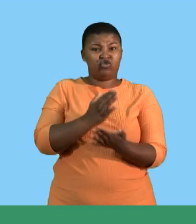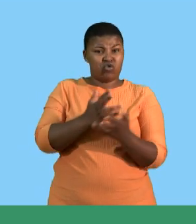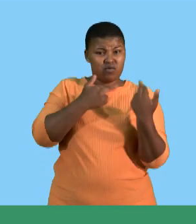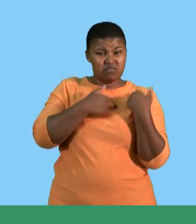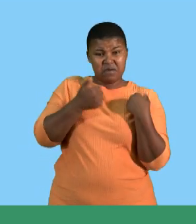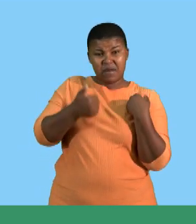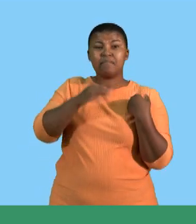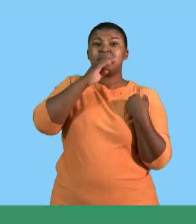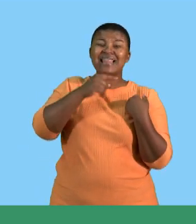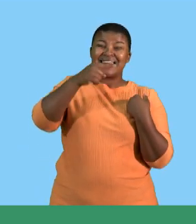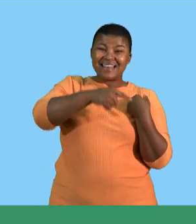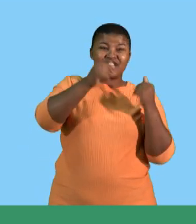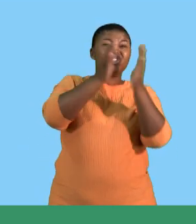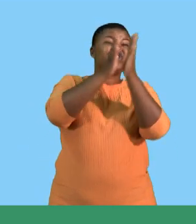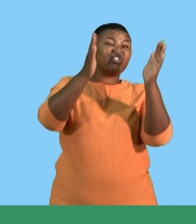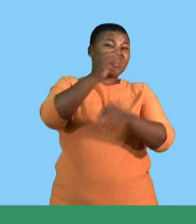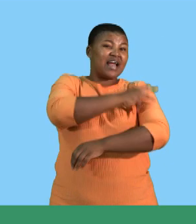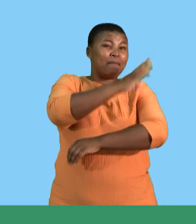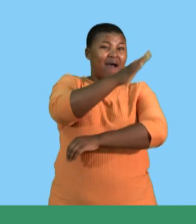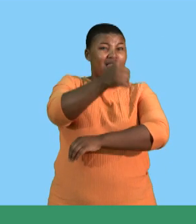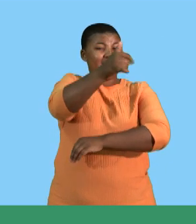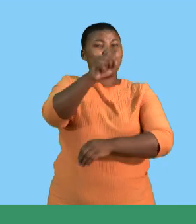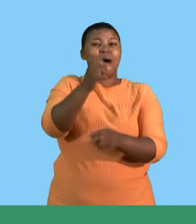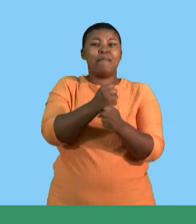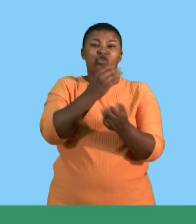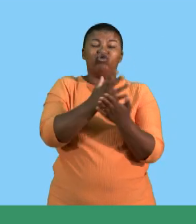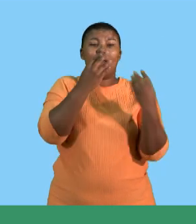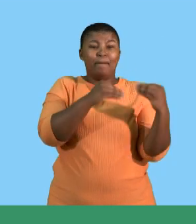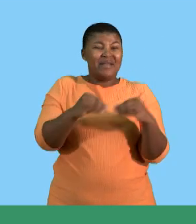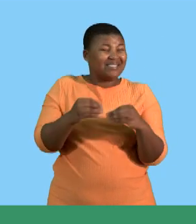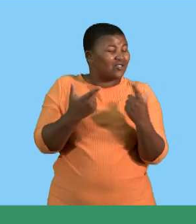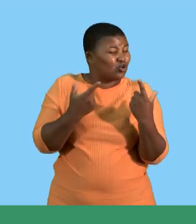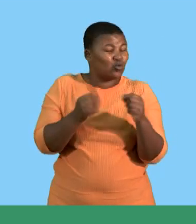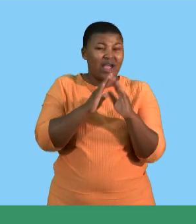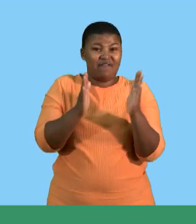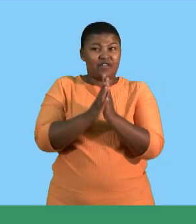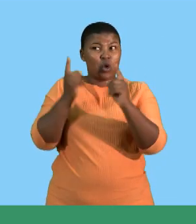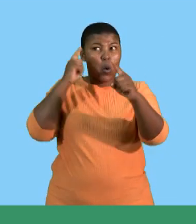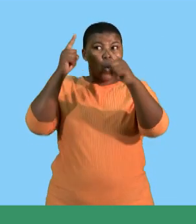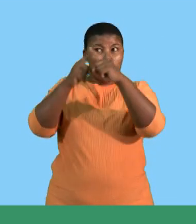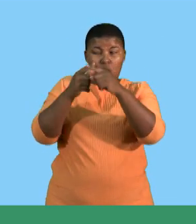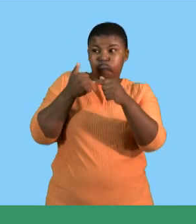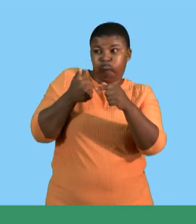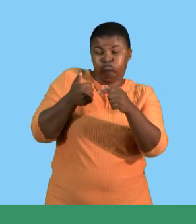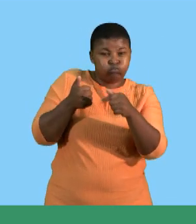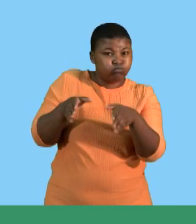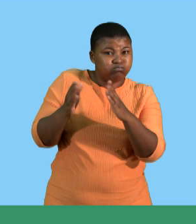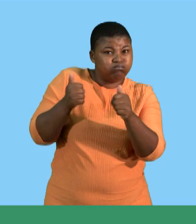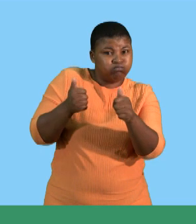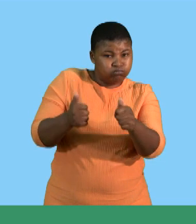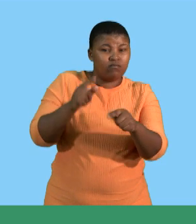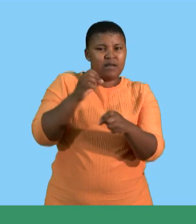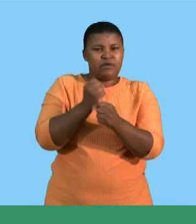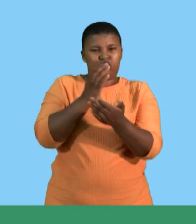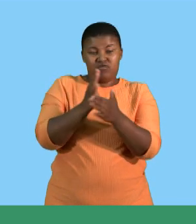in the right direction, that the business is on their way to meet their goals and meet their vision and meet their mission